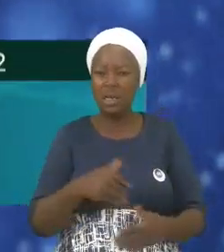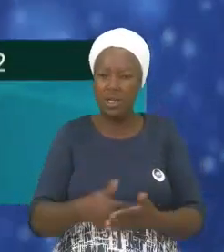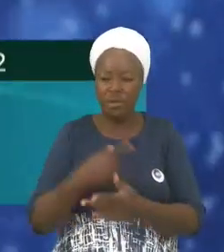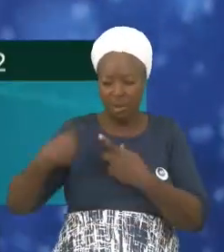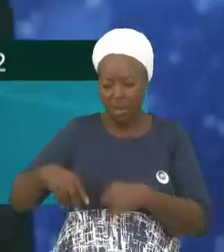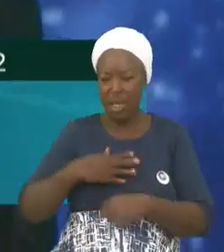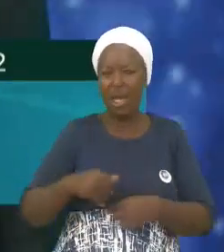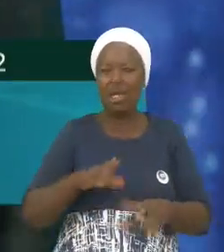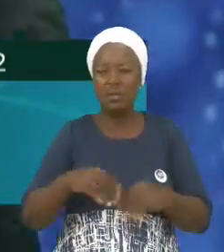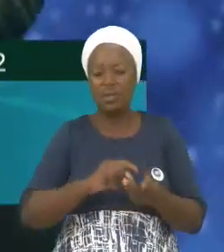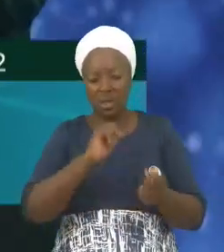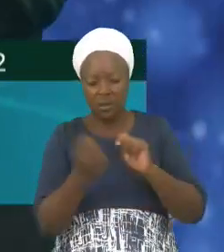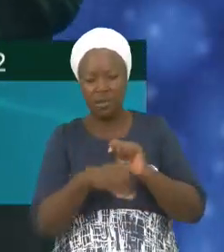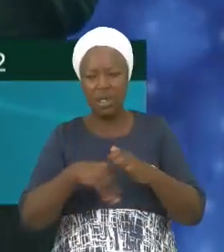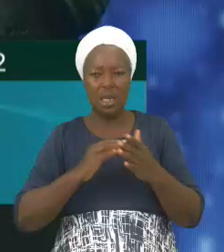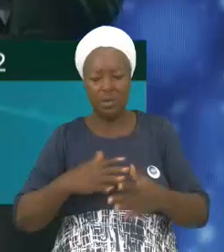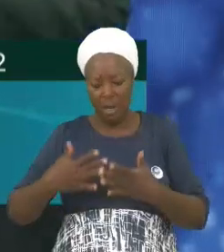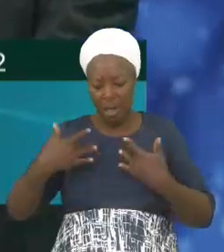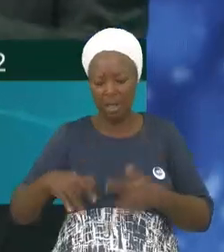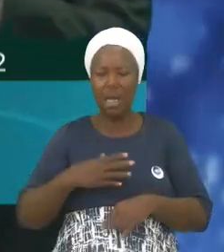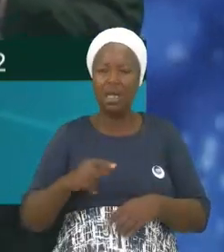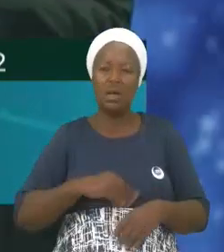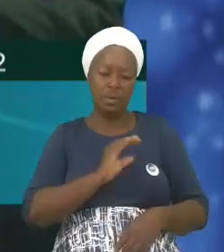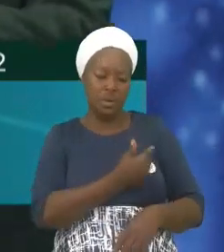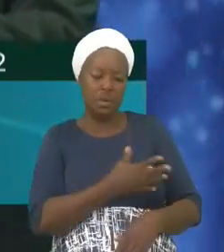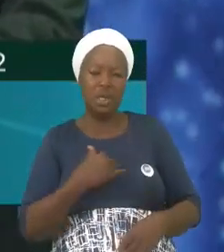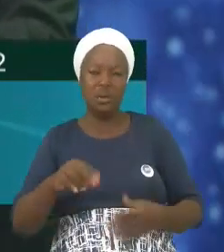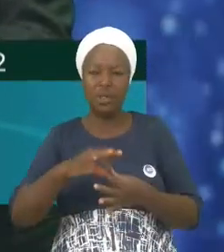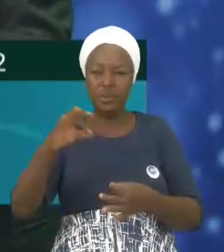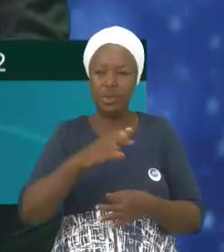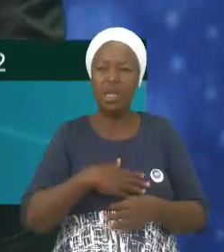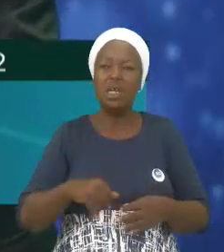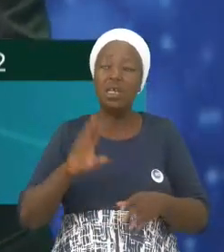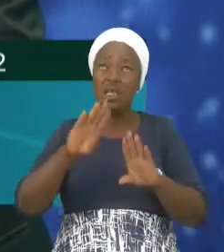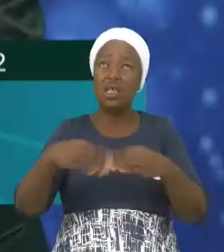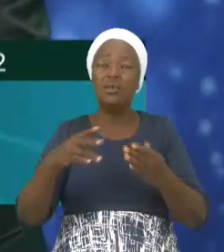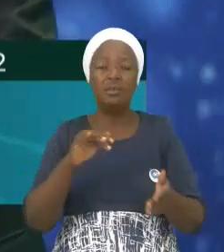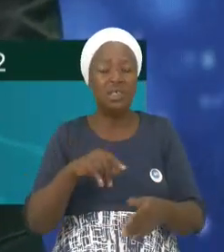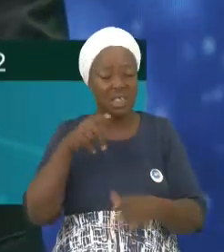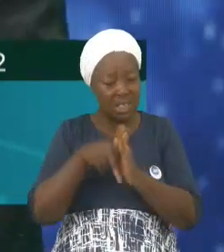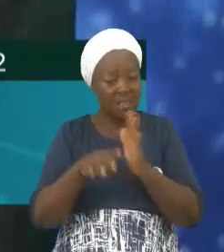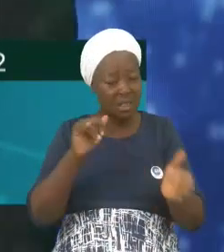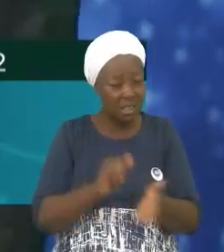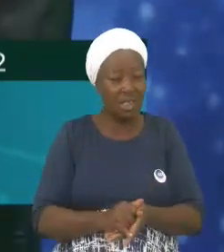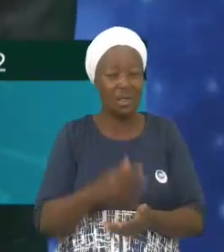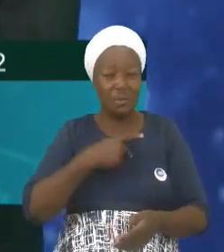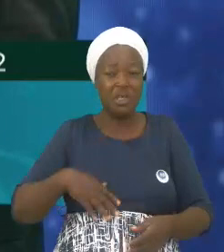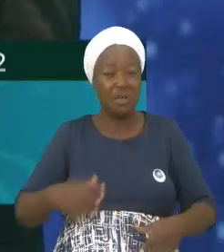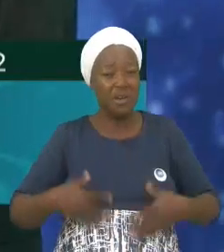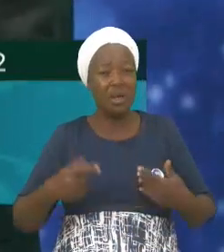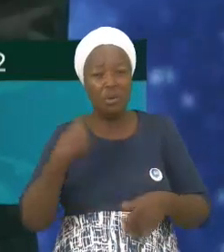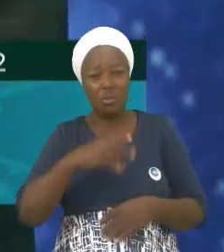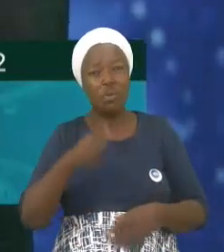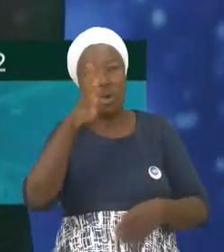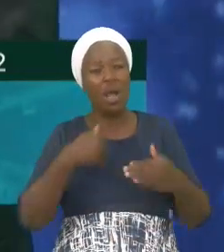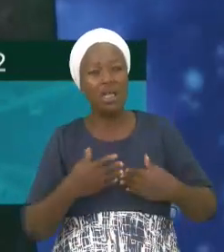our spirit. You killed the prince of life, whom God has raised from the dead,